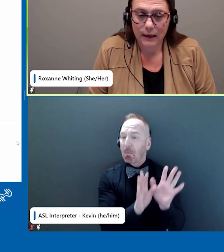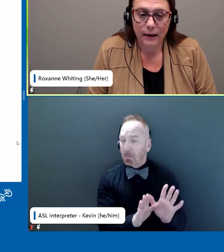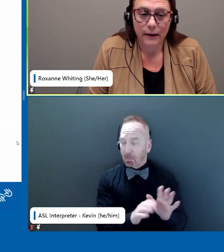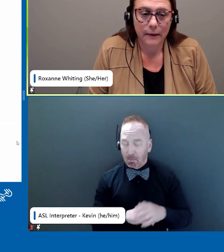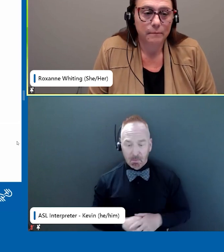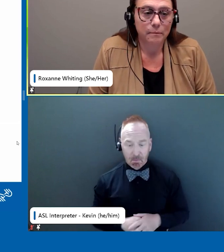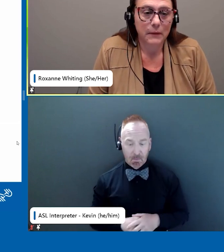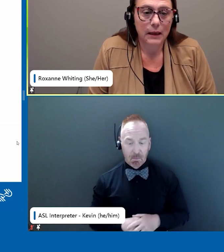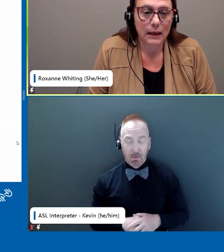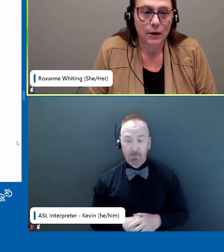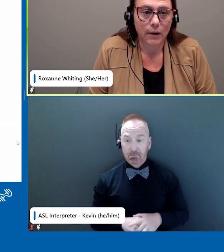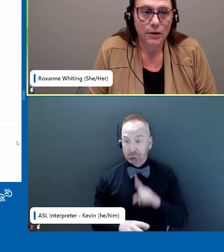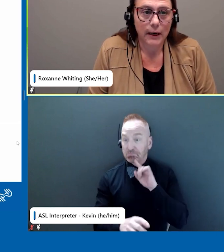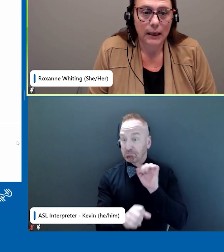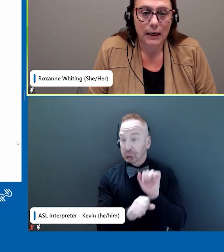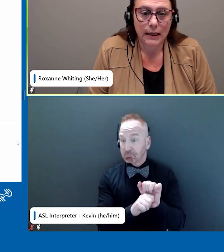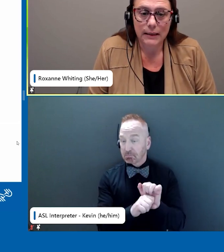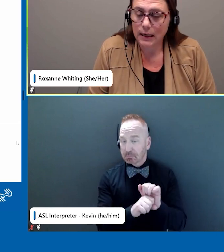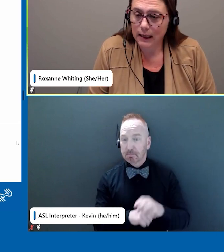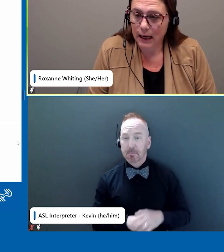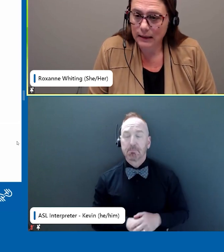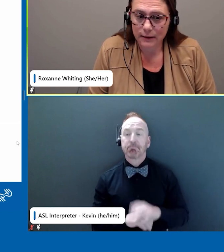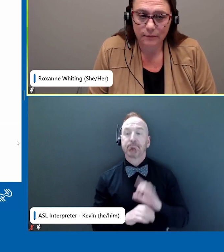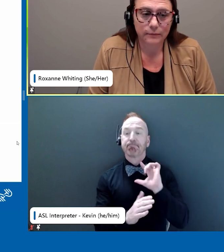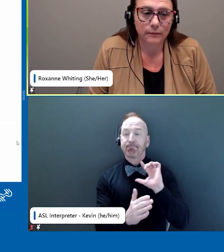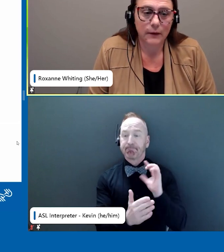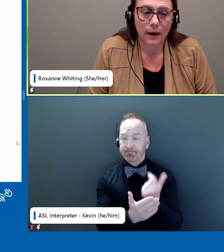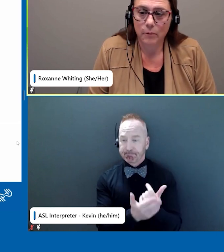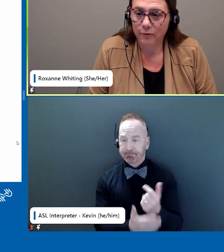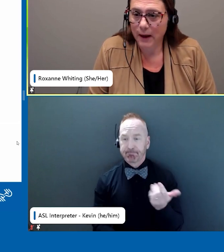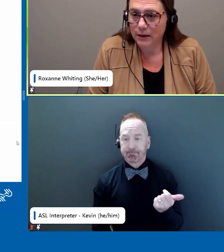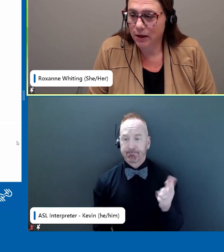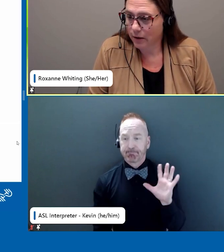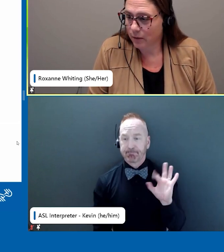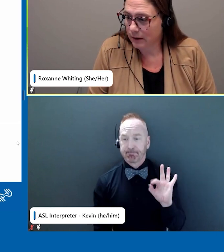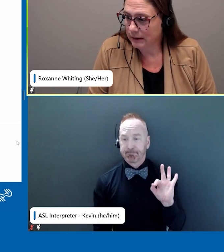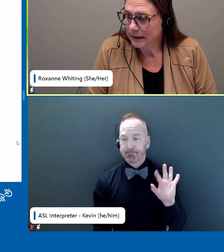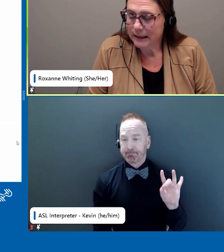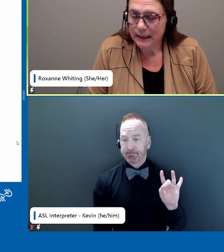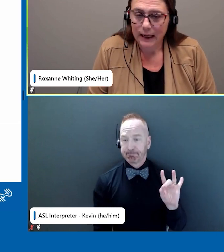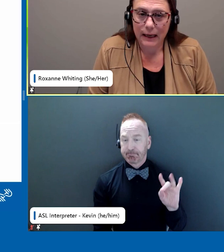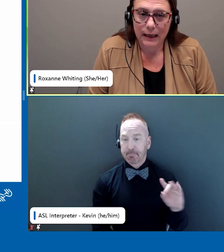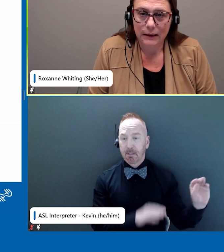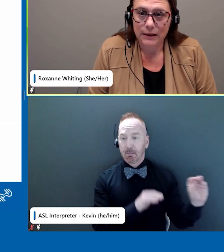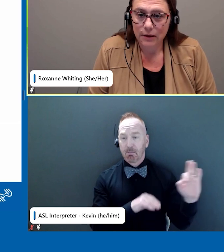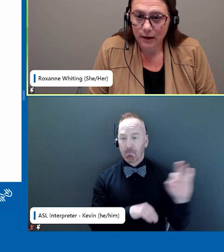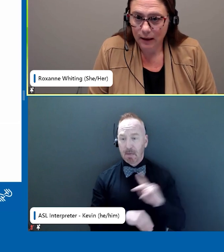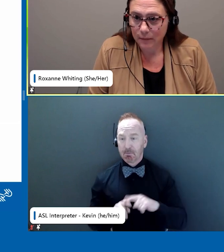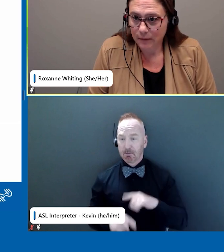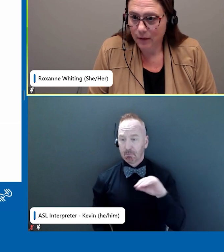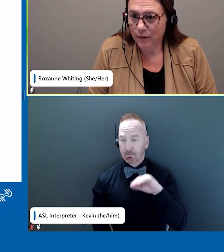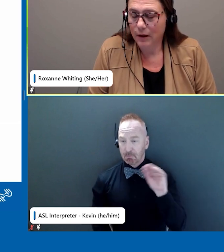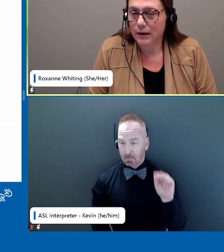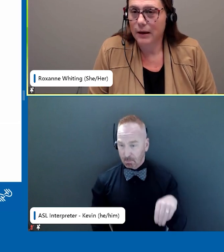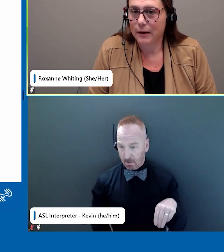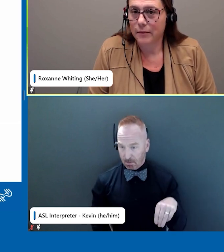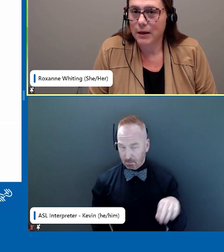that and graduated in 1998. I moved back to Ottawa. And at the